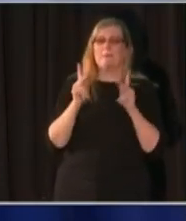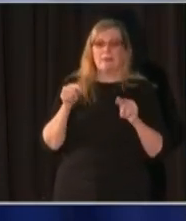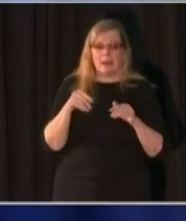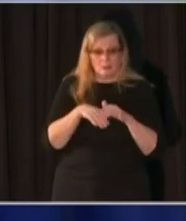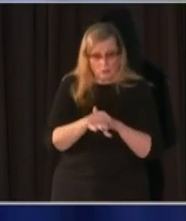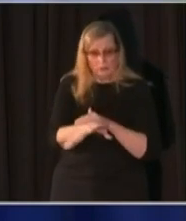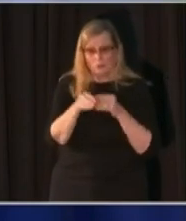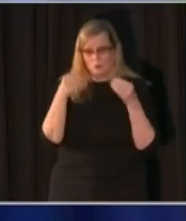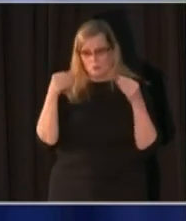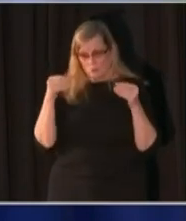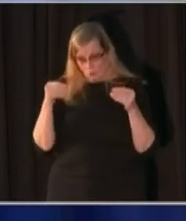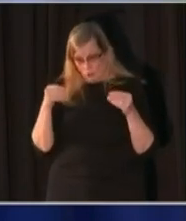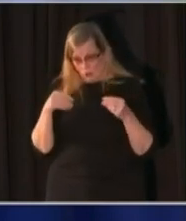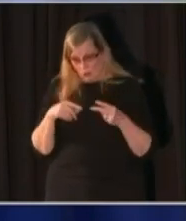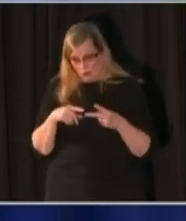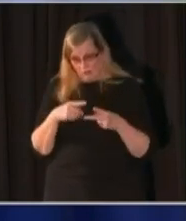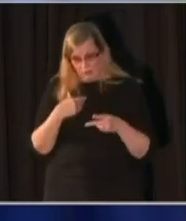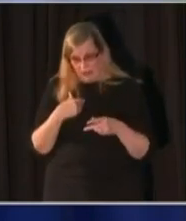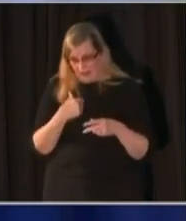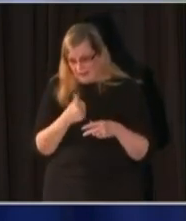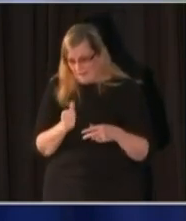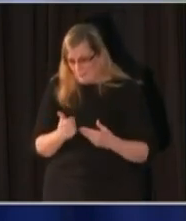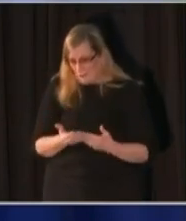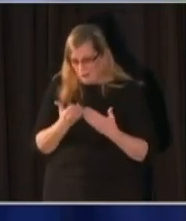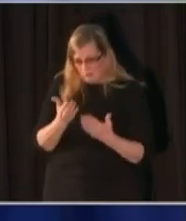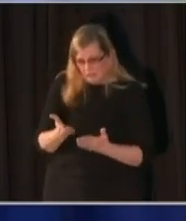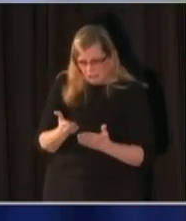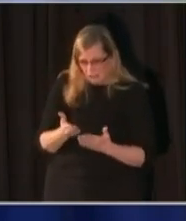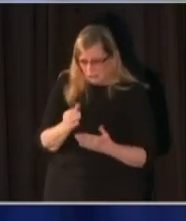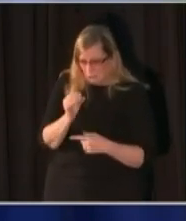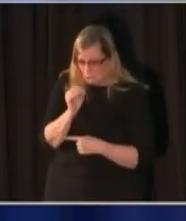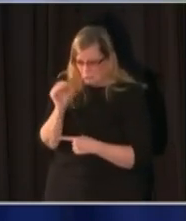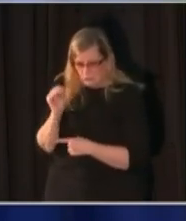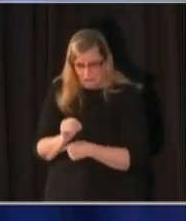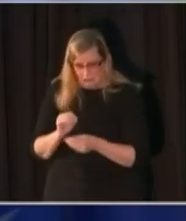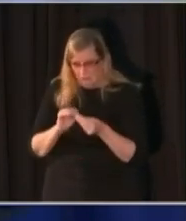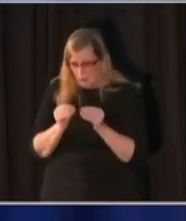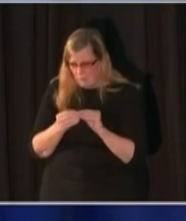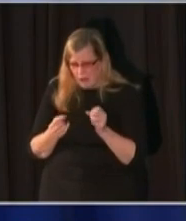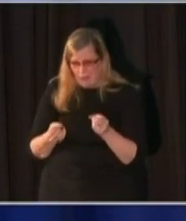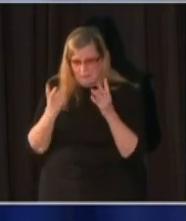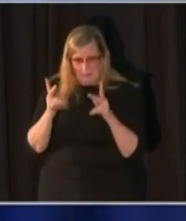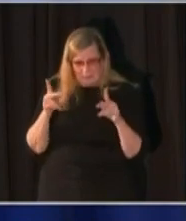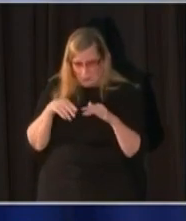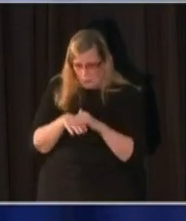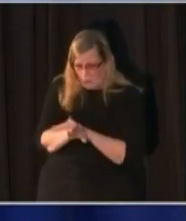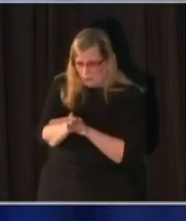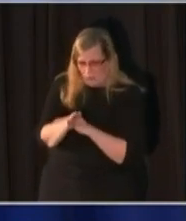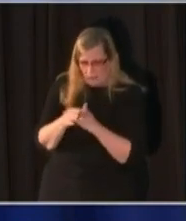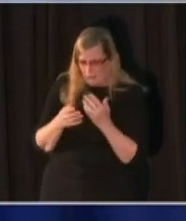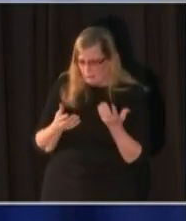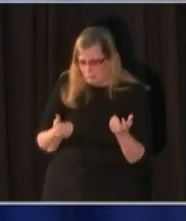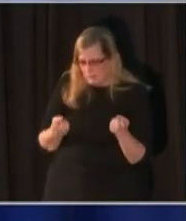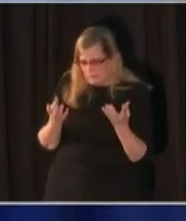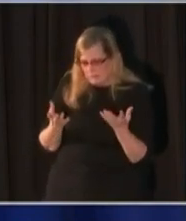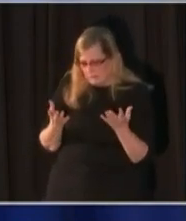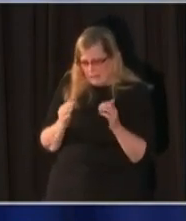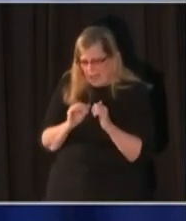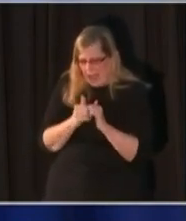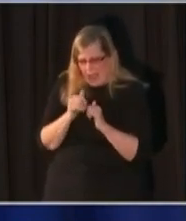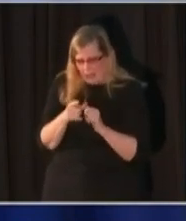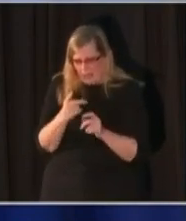but if you had a recommendation for the percentage of people who should be in the store of the capacity, and recommendations for how to